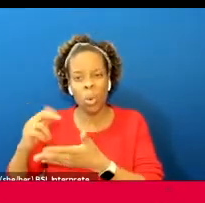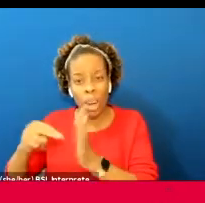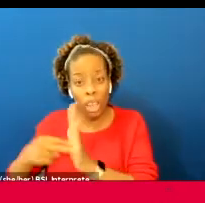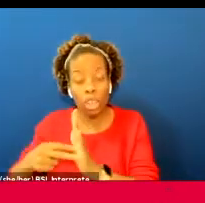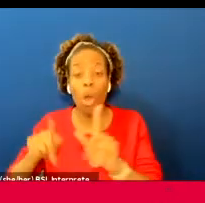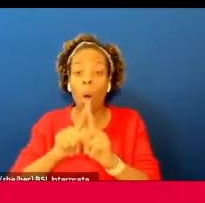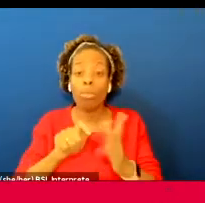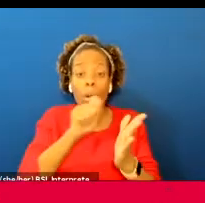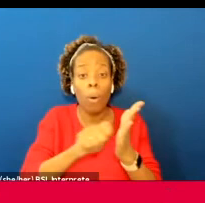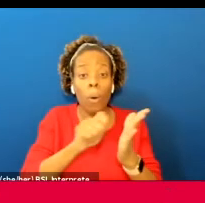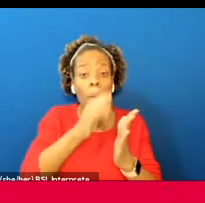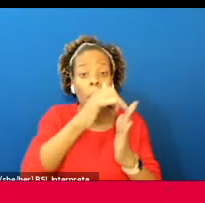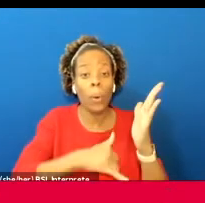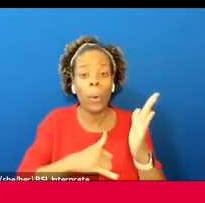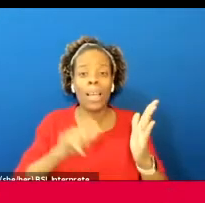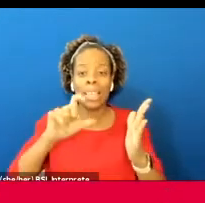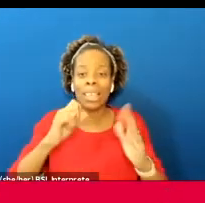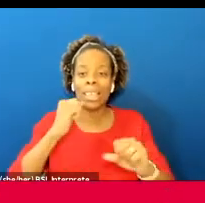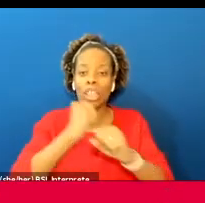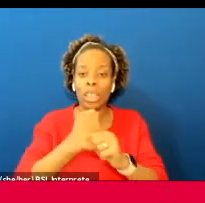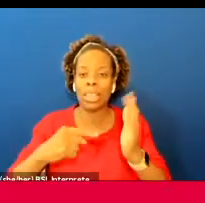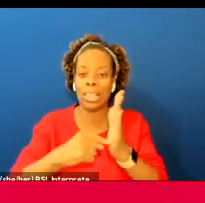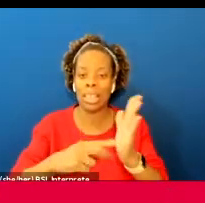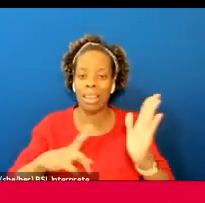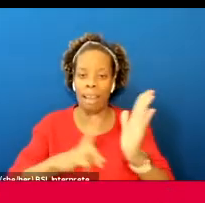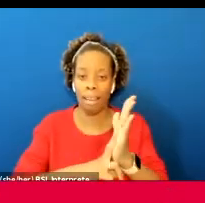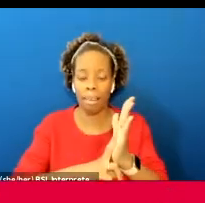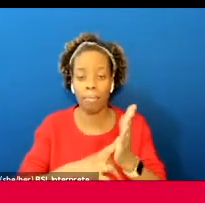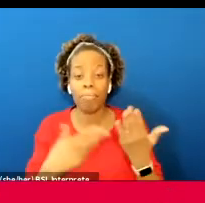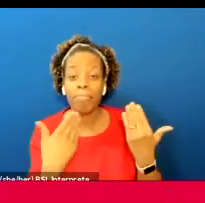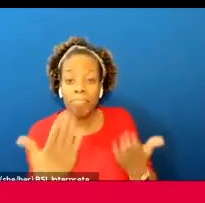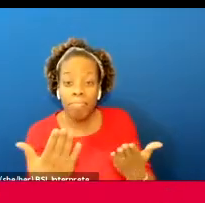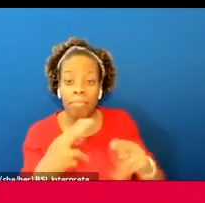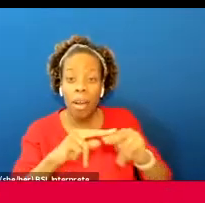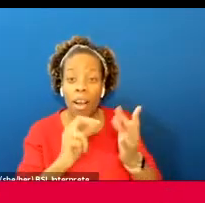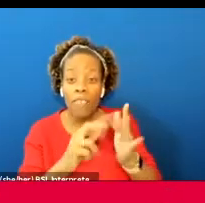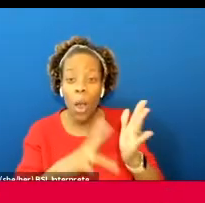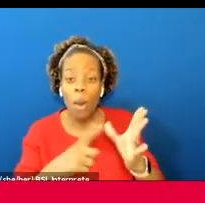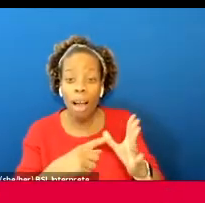for CGTN. So Fiona.